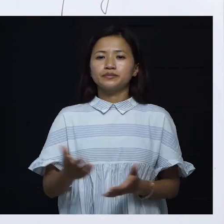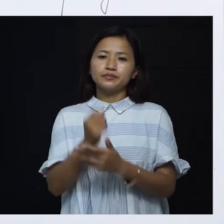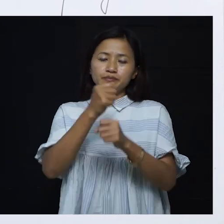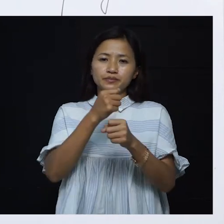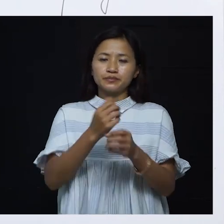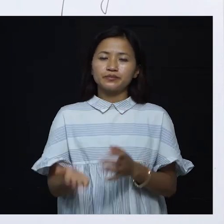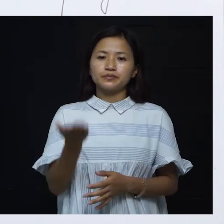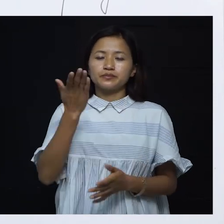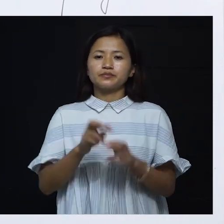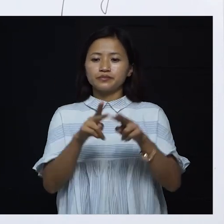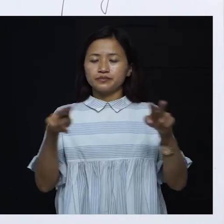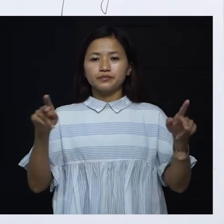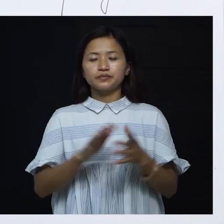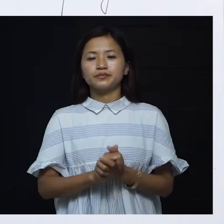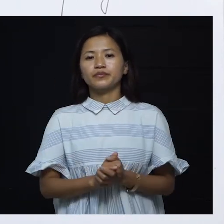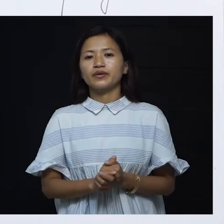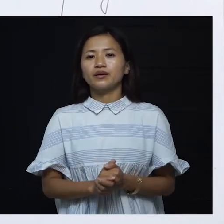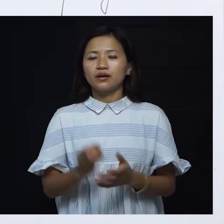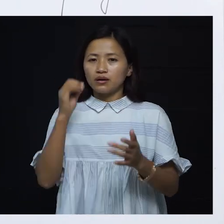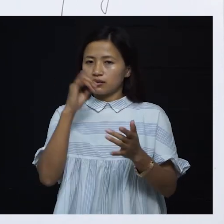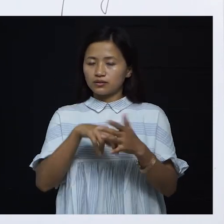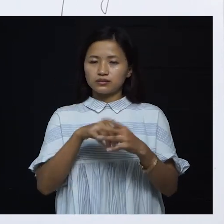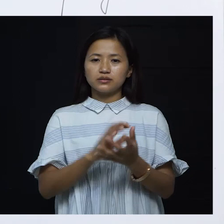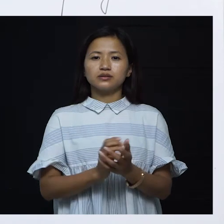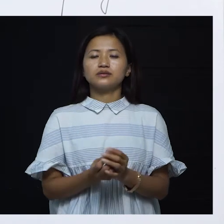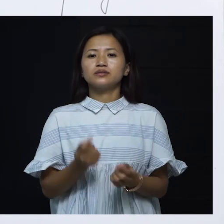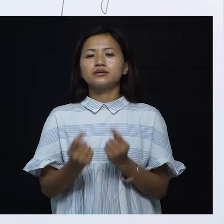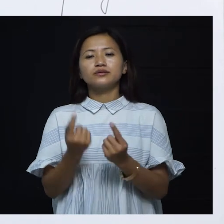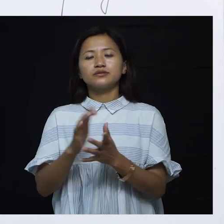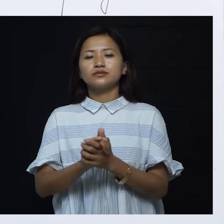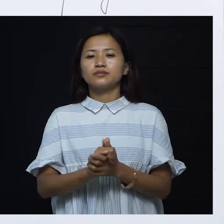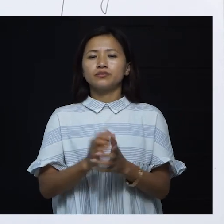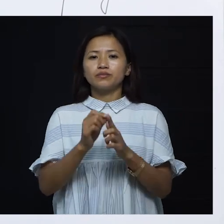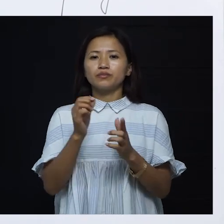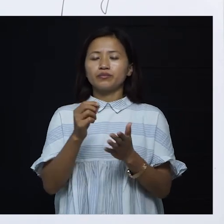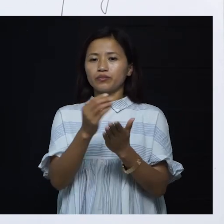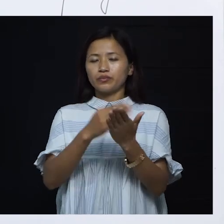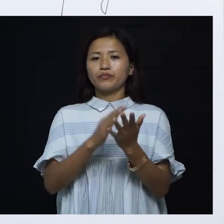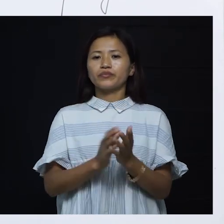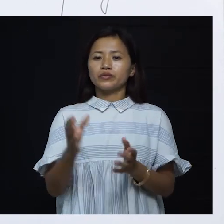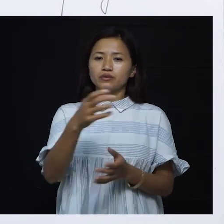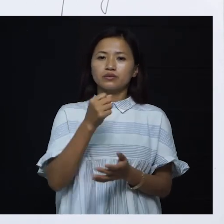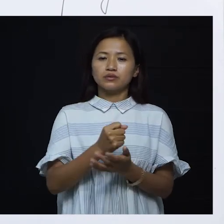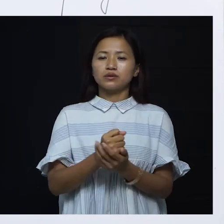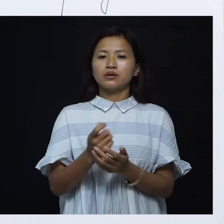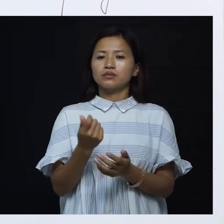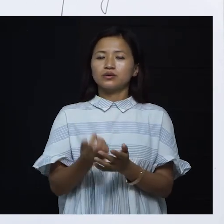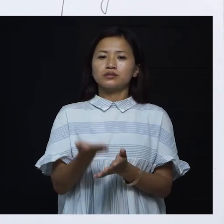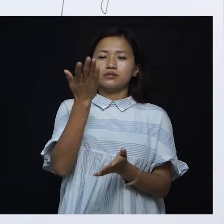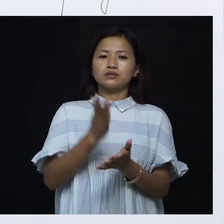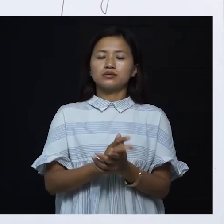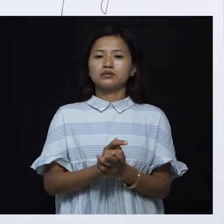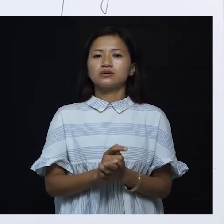has also set up different initiatives. The government has taken up initiatives in order to control the price rise